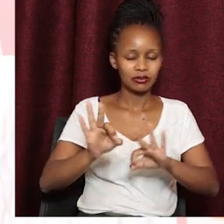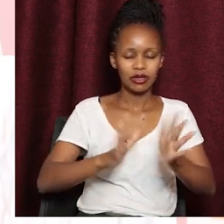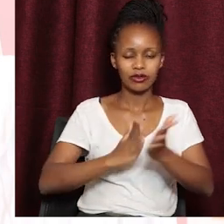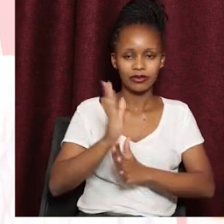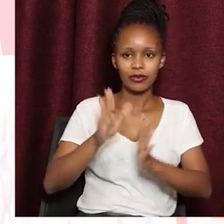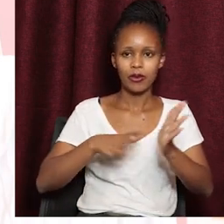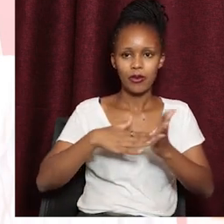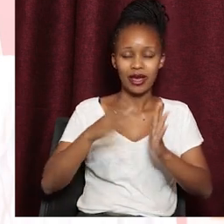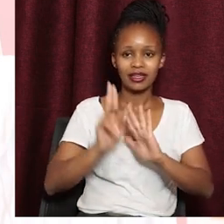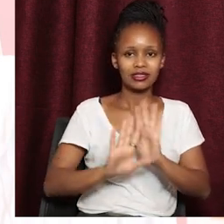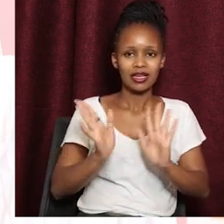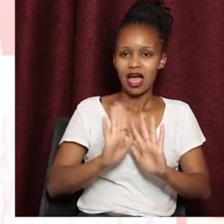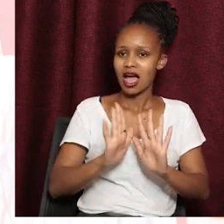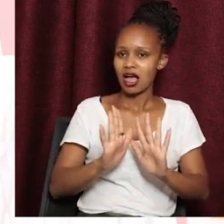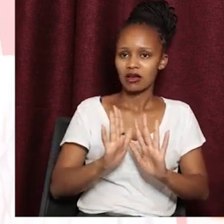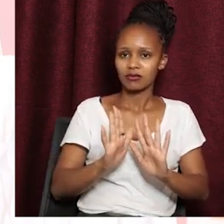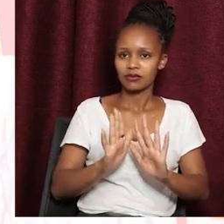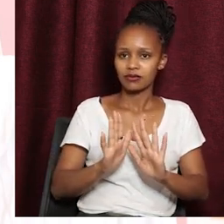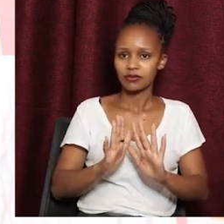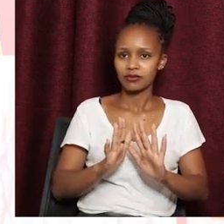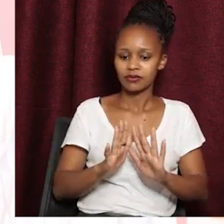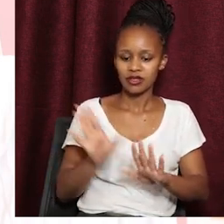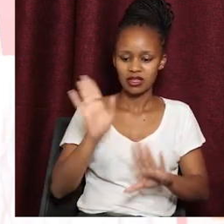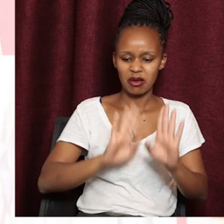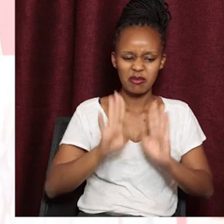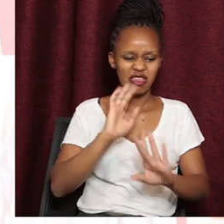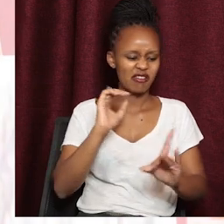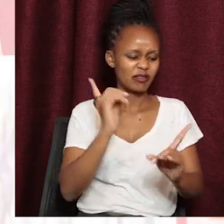us was created to be defined through a certain habit.